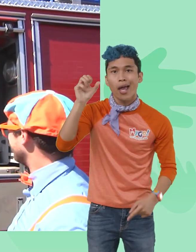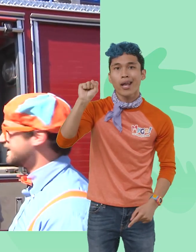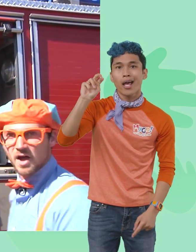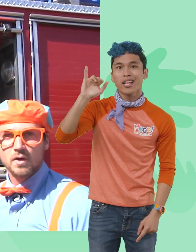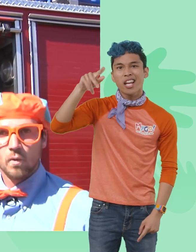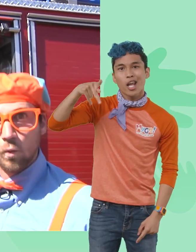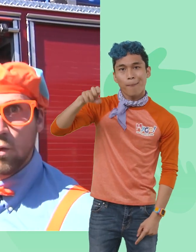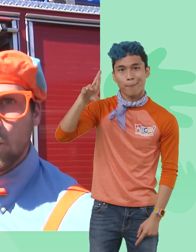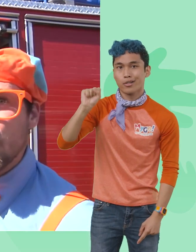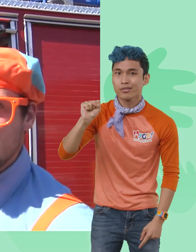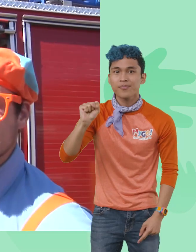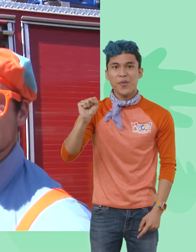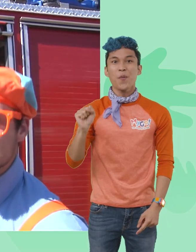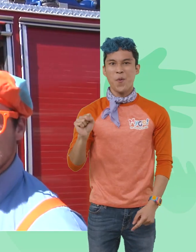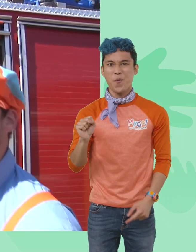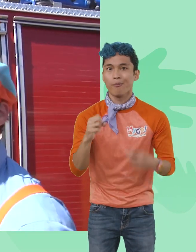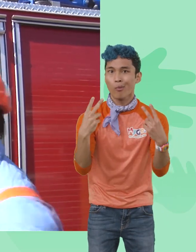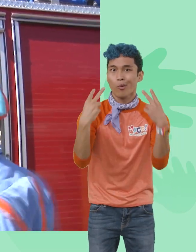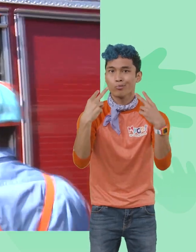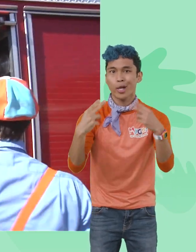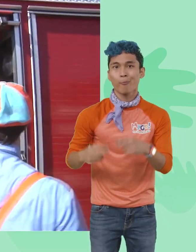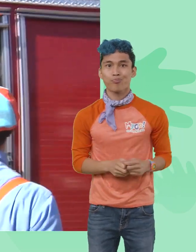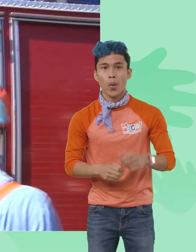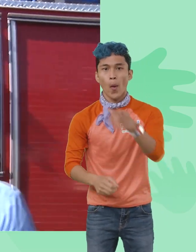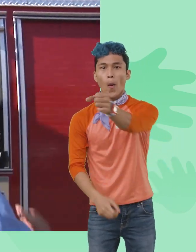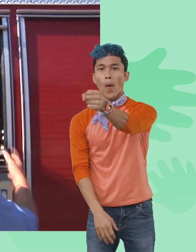snippers. Ooh, watch this trick.